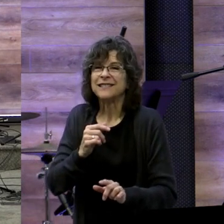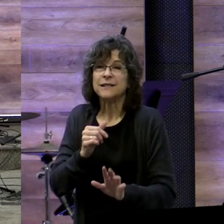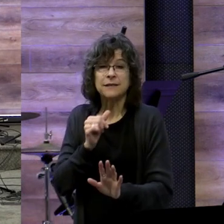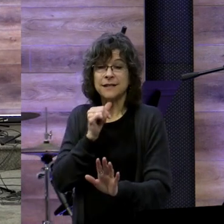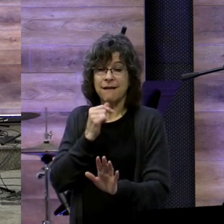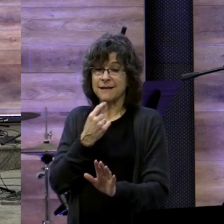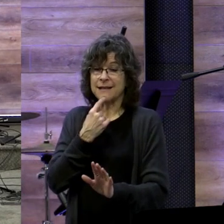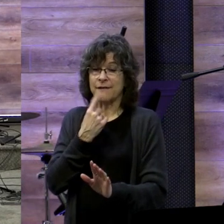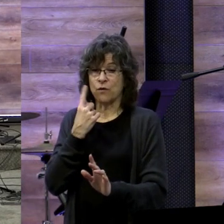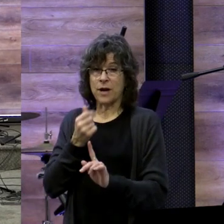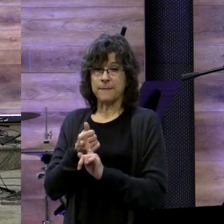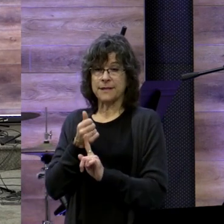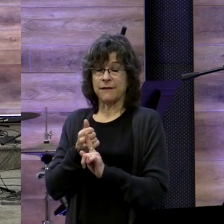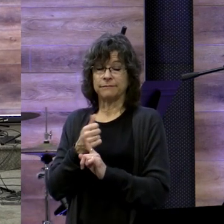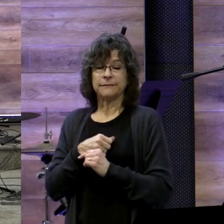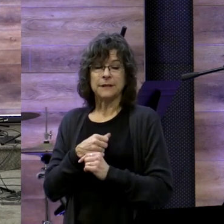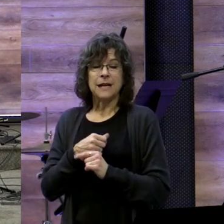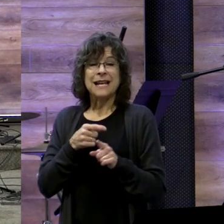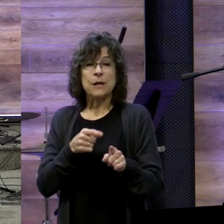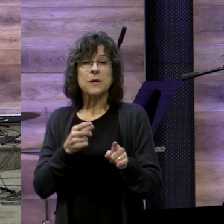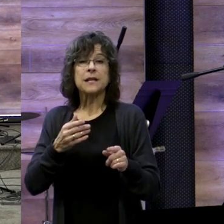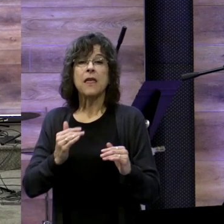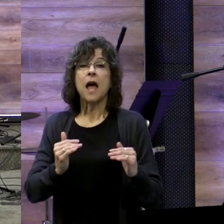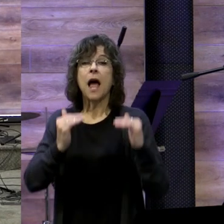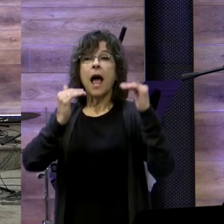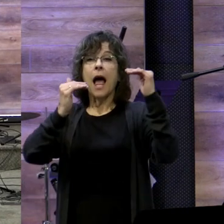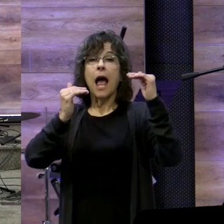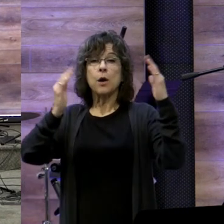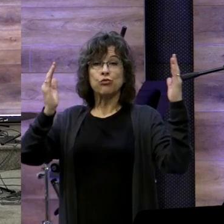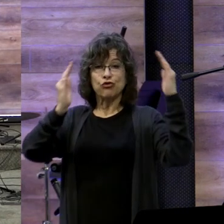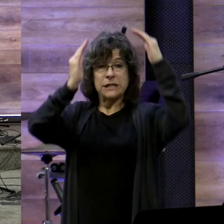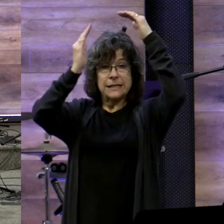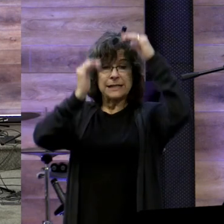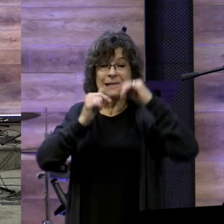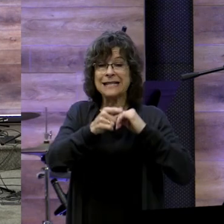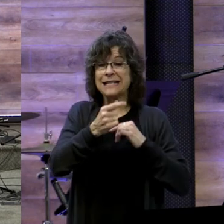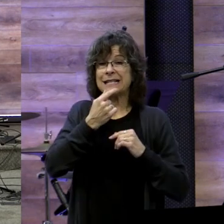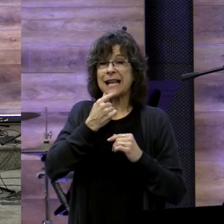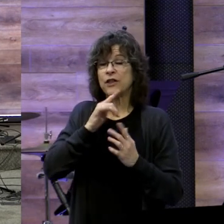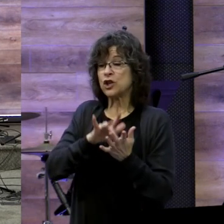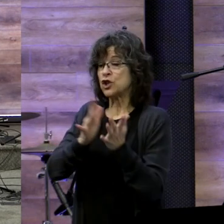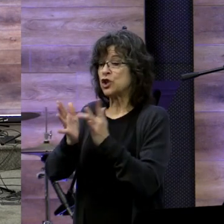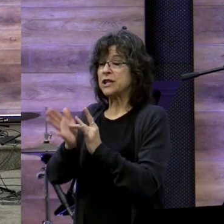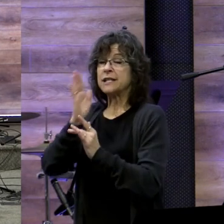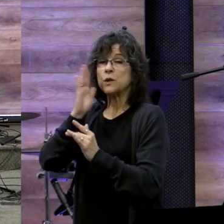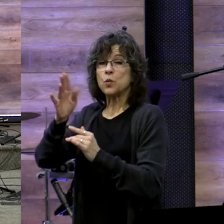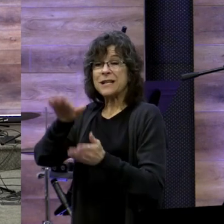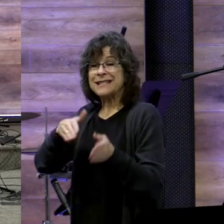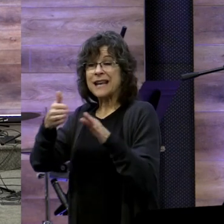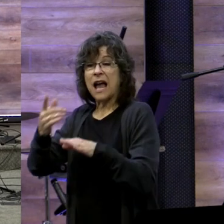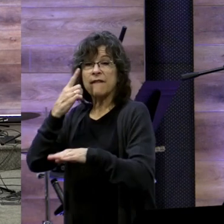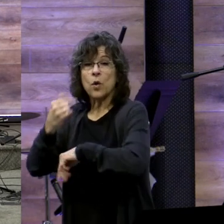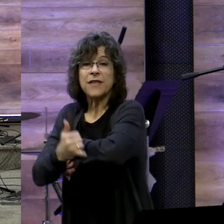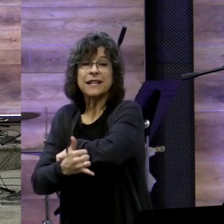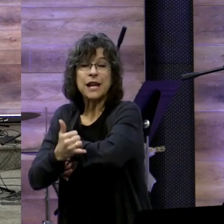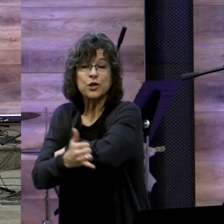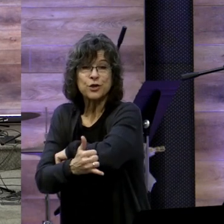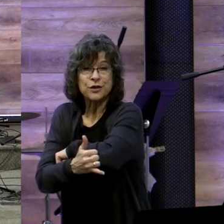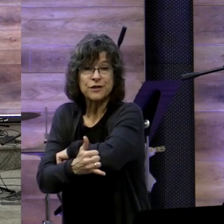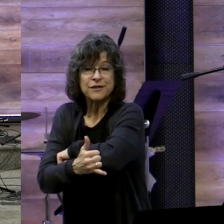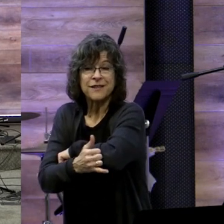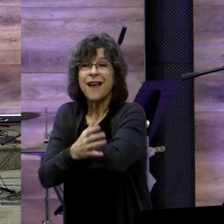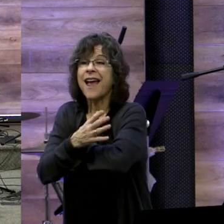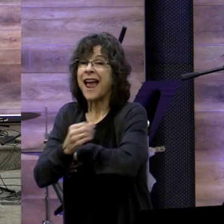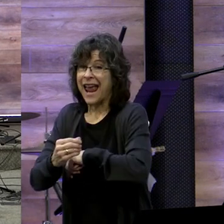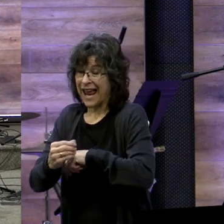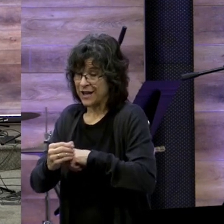own accord, but being high priest that year, he prophesied that Jesus would die for the nation. And not for the nation only, but also to